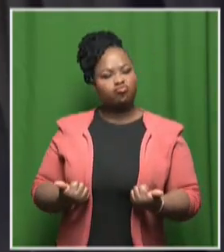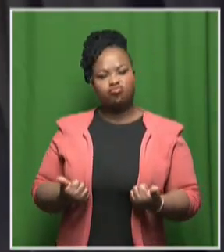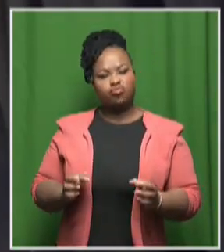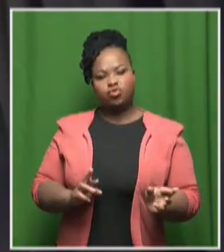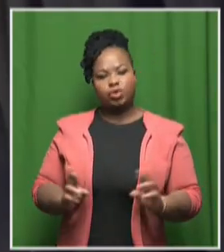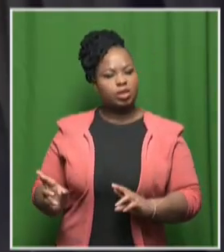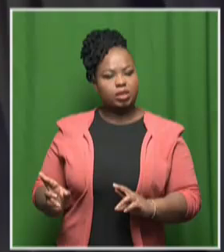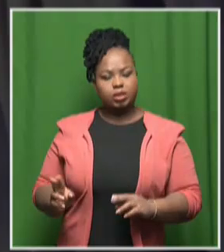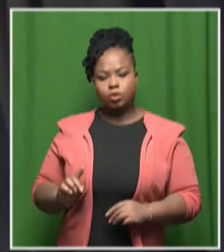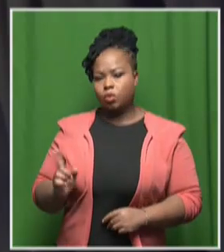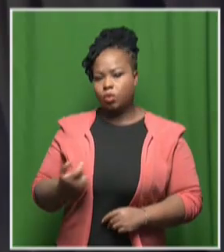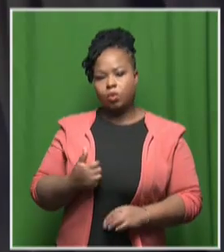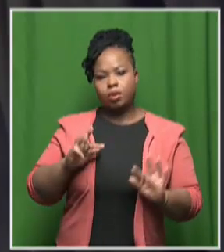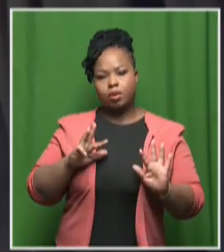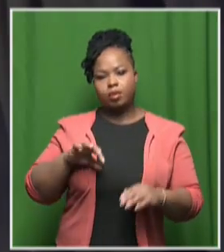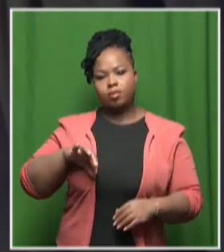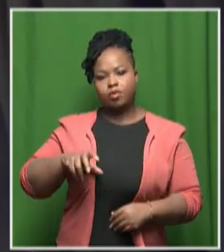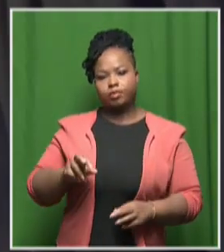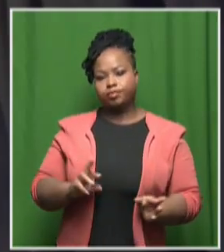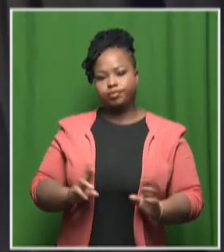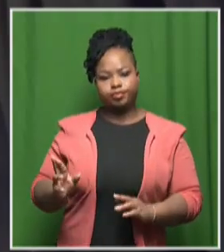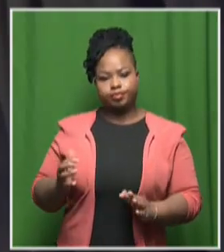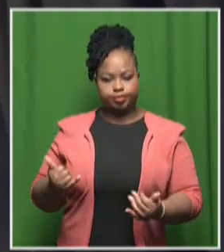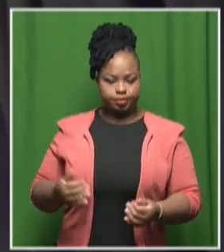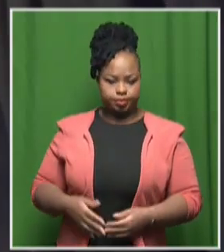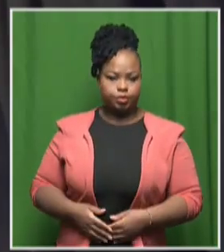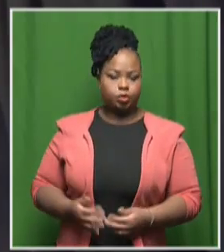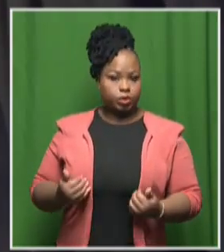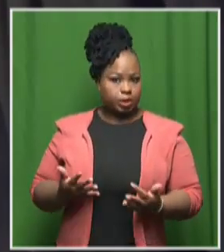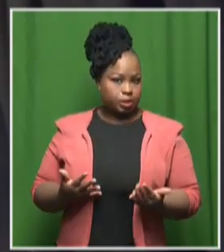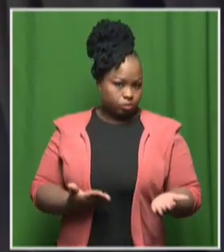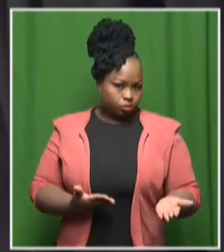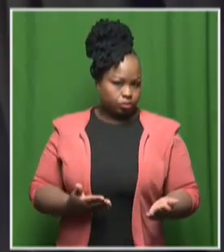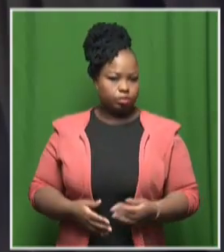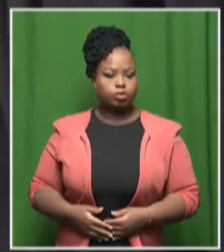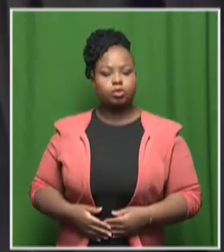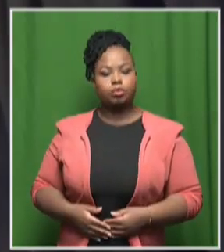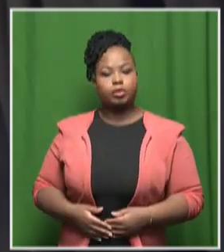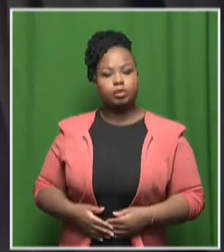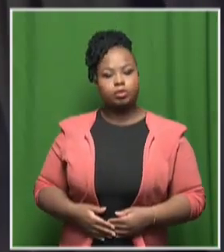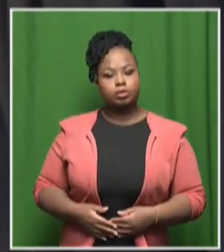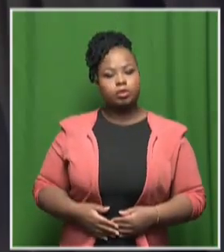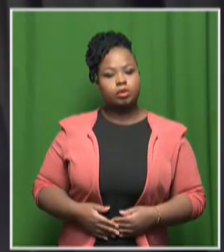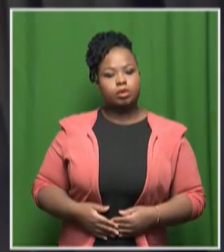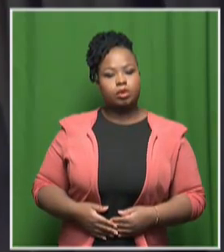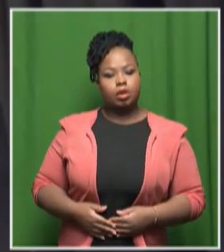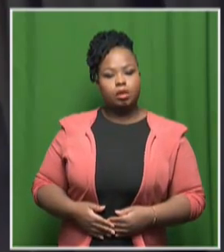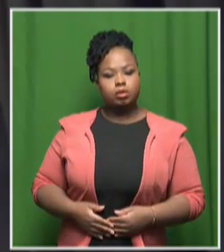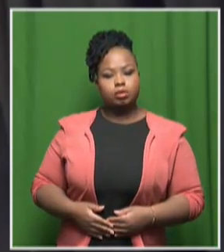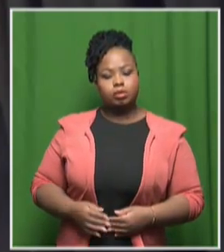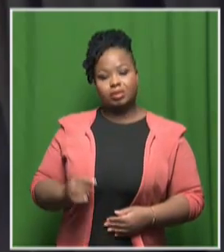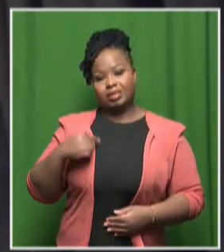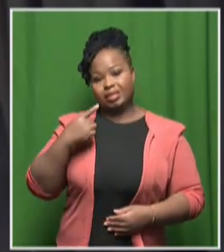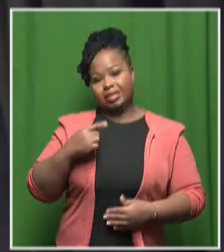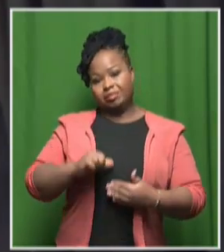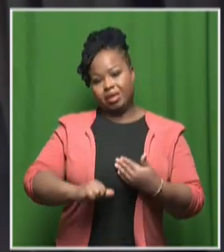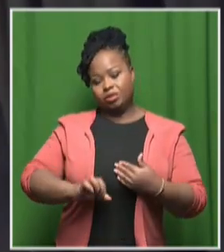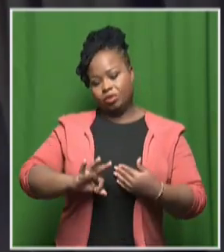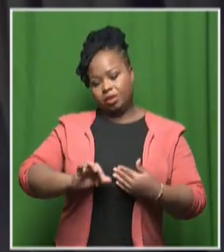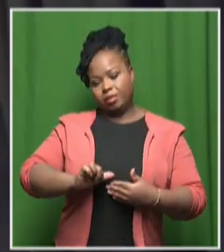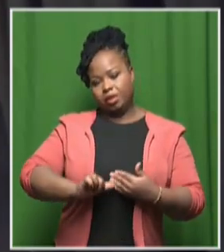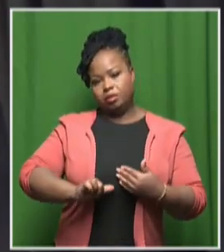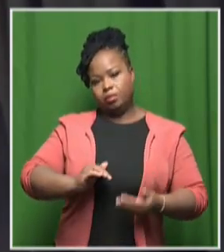and all the provinces are ready. So that is where we will start. We will start initially in the next 3 months with